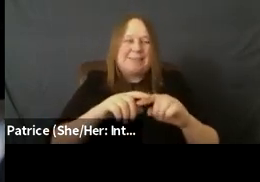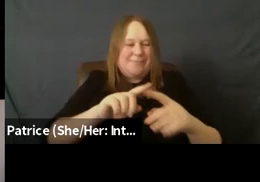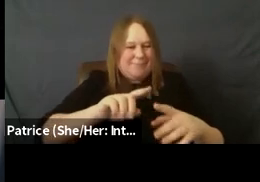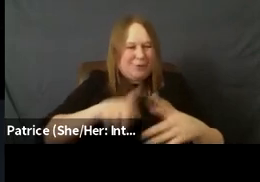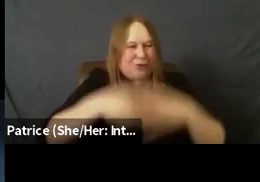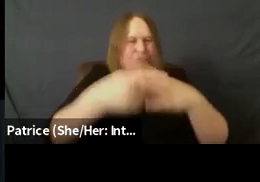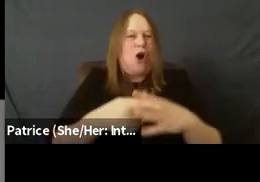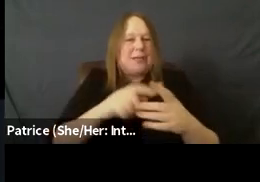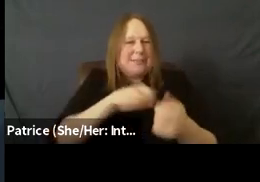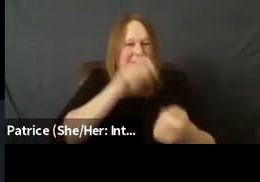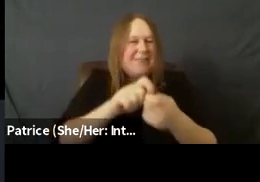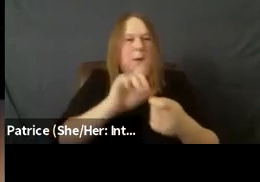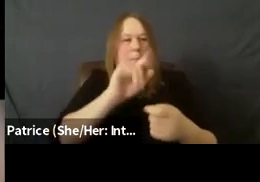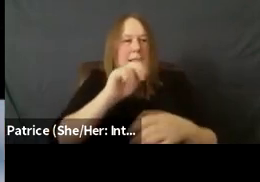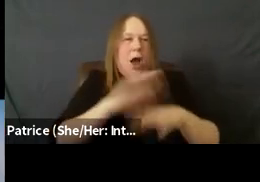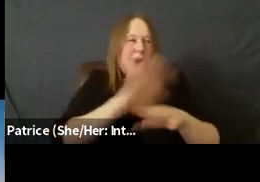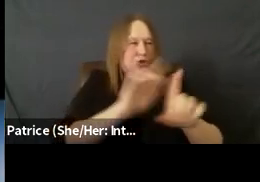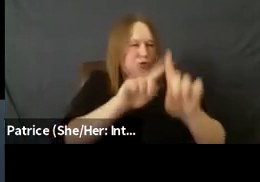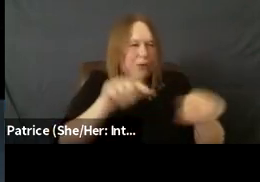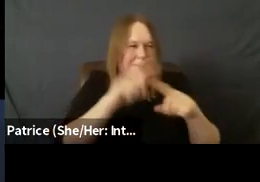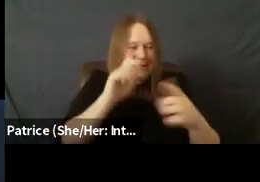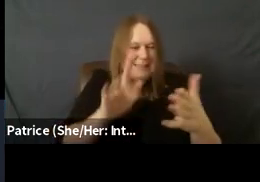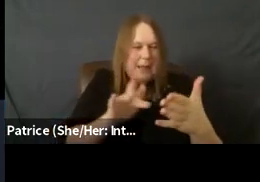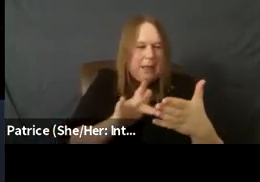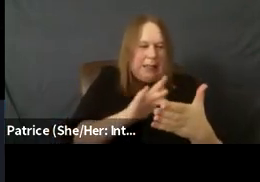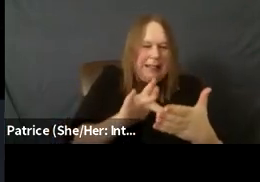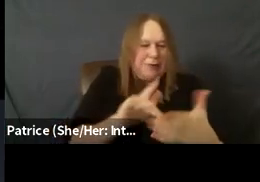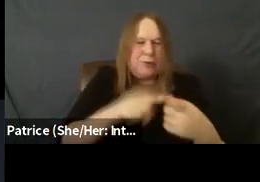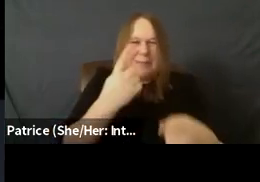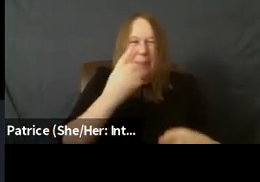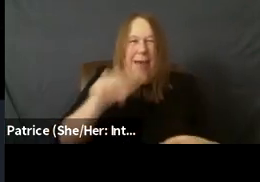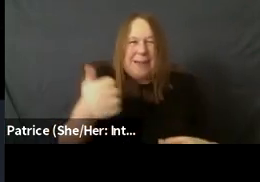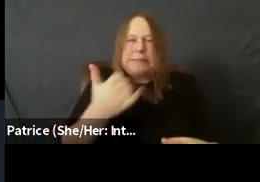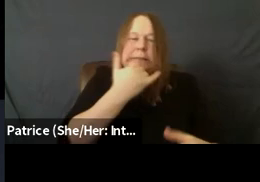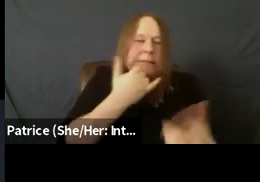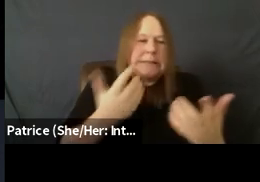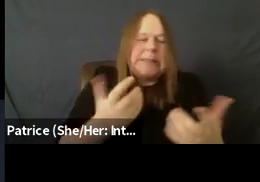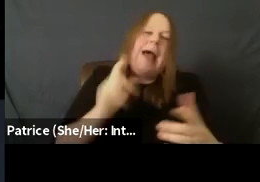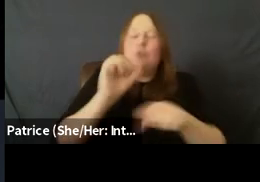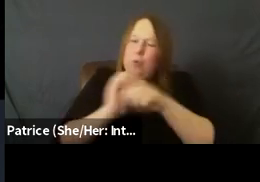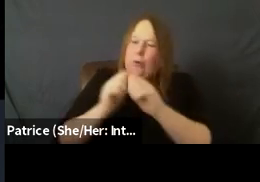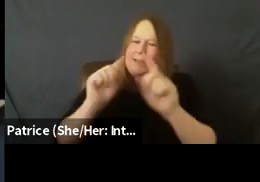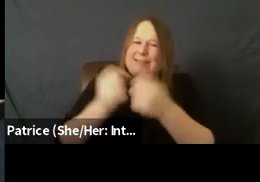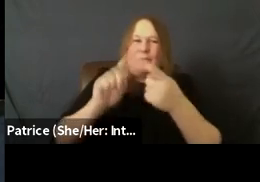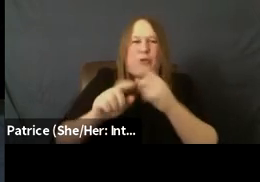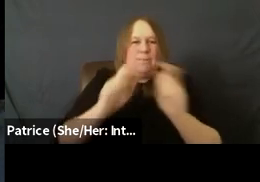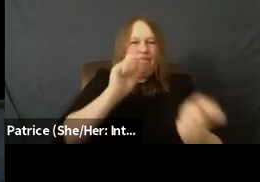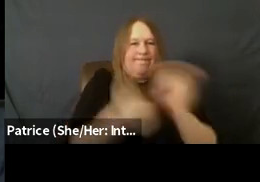a particular button on a screen because it's too close to something else, I have to work with the team to have them change